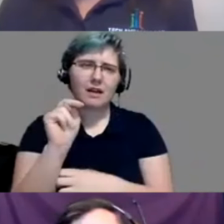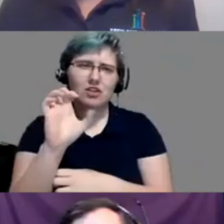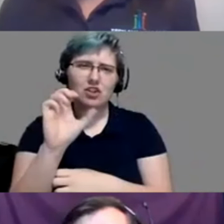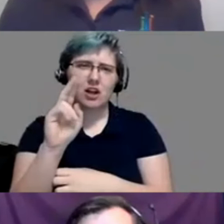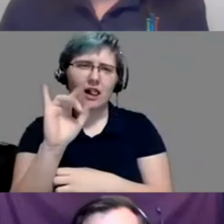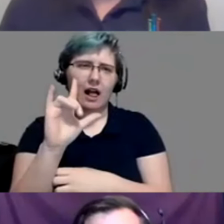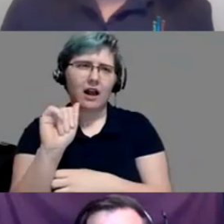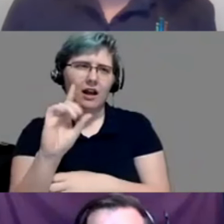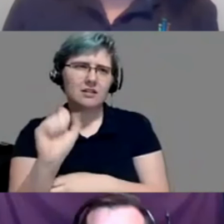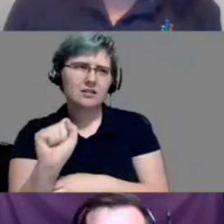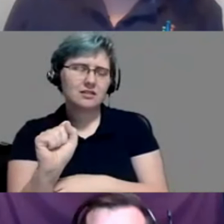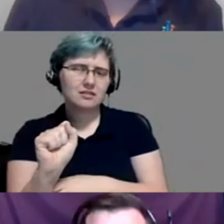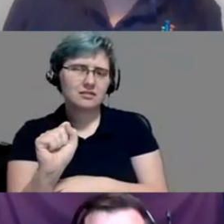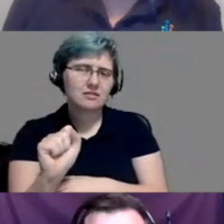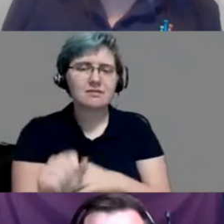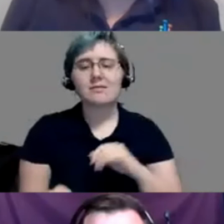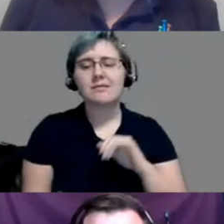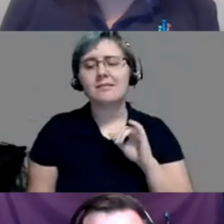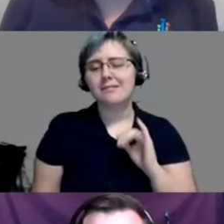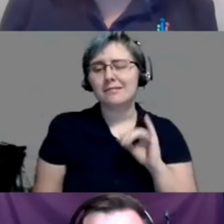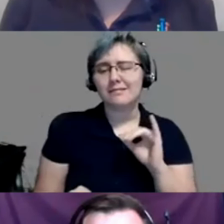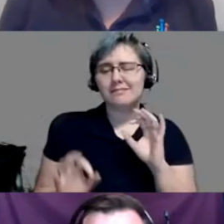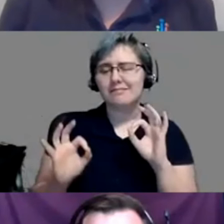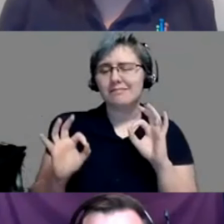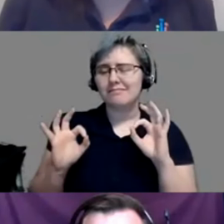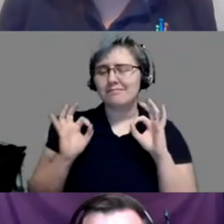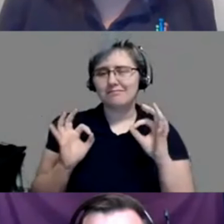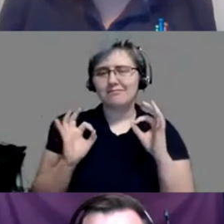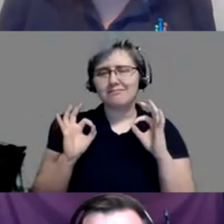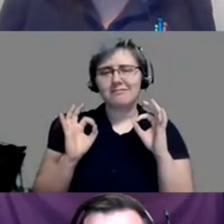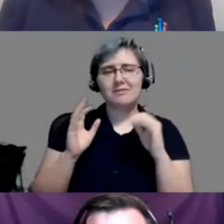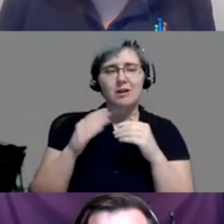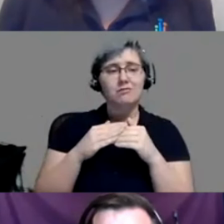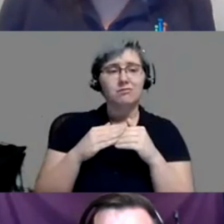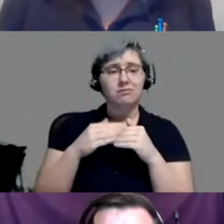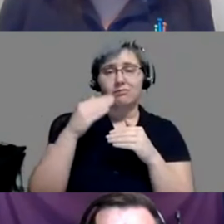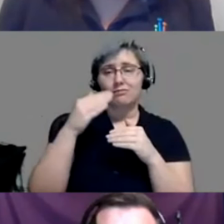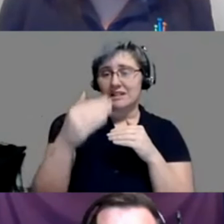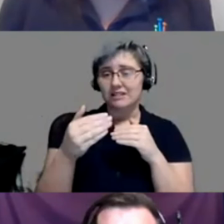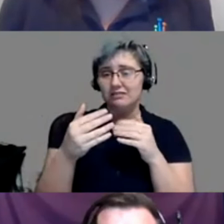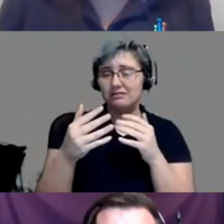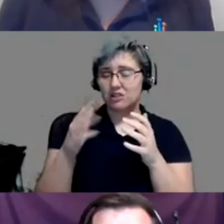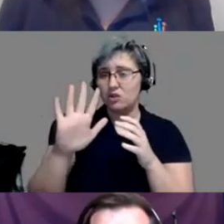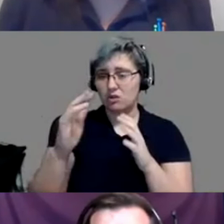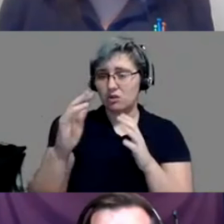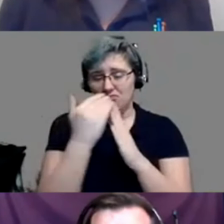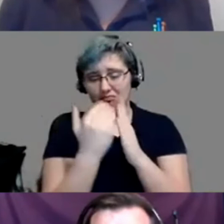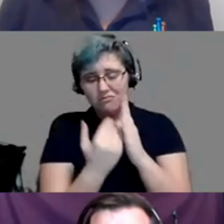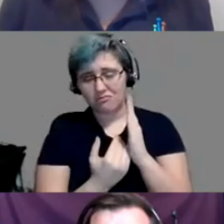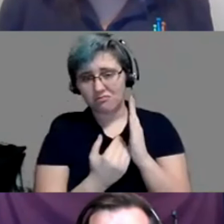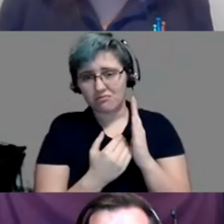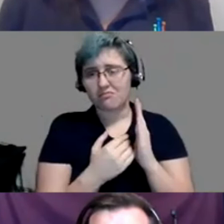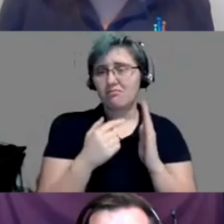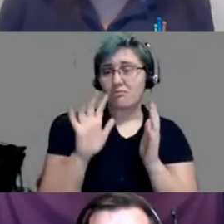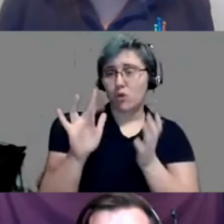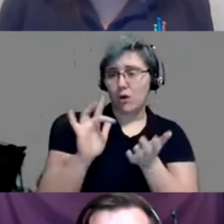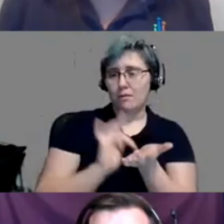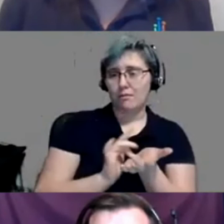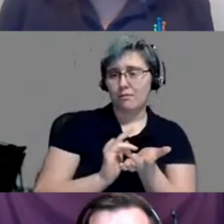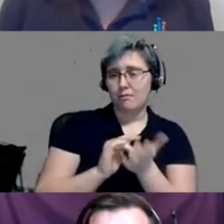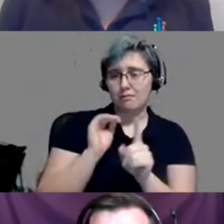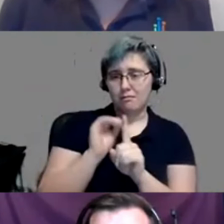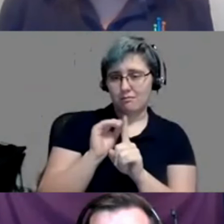All right. So next thing in your tech recipes here is your MedMinder, right? So